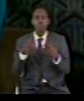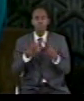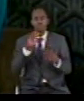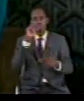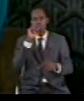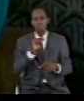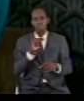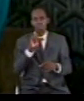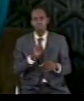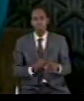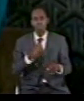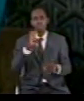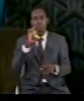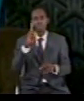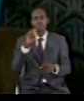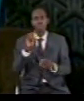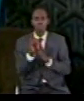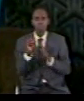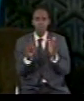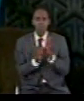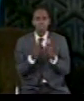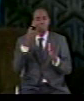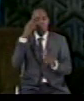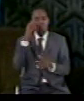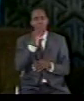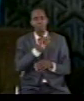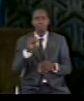Edo State for a testimony.